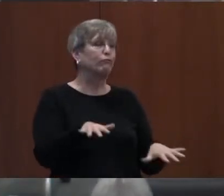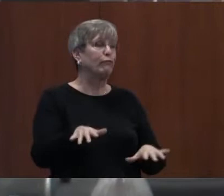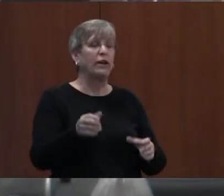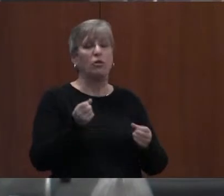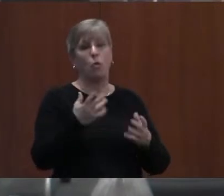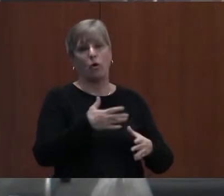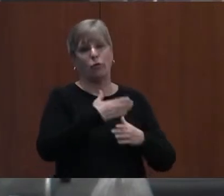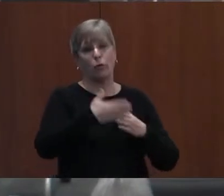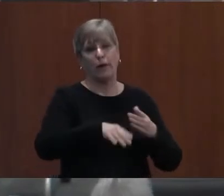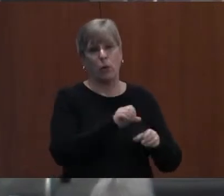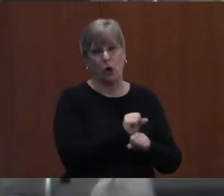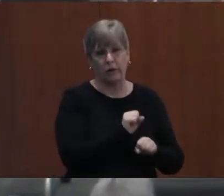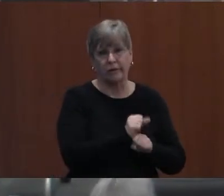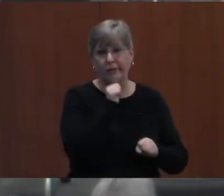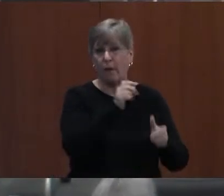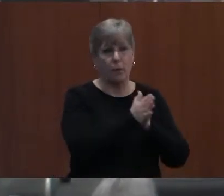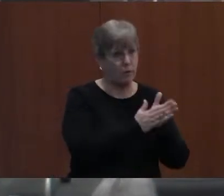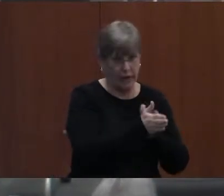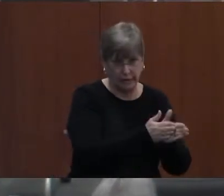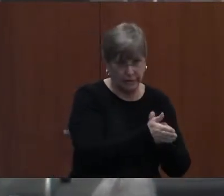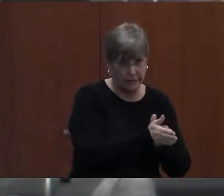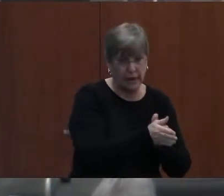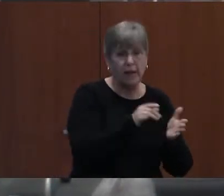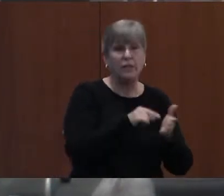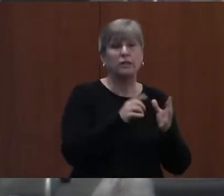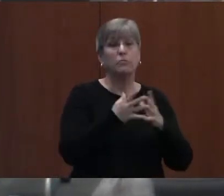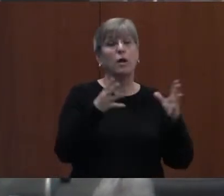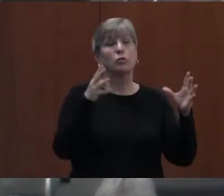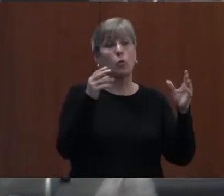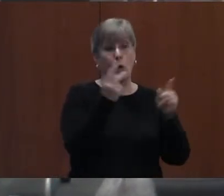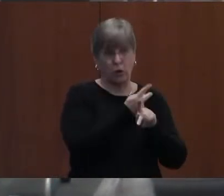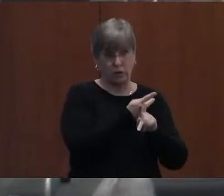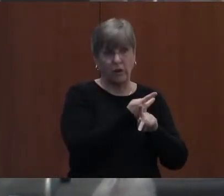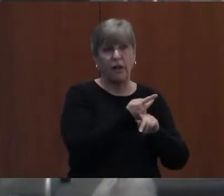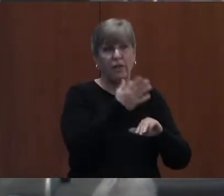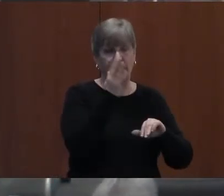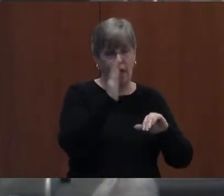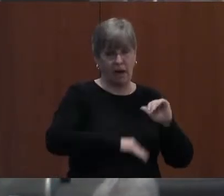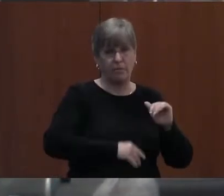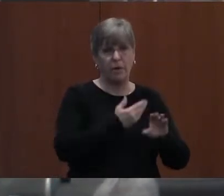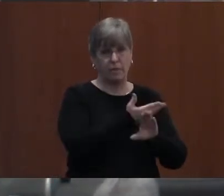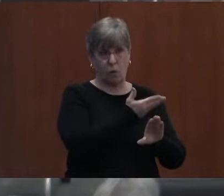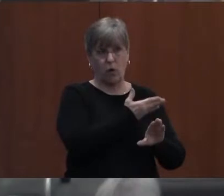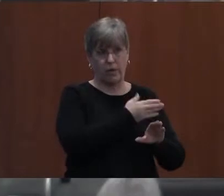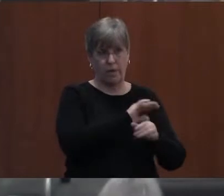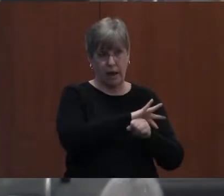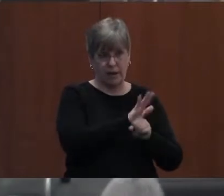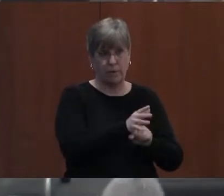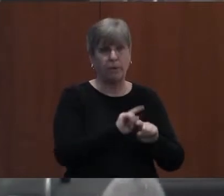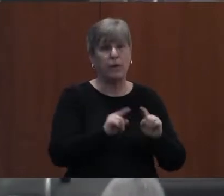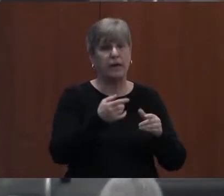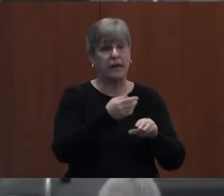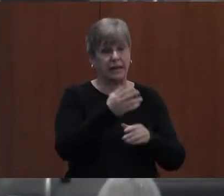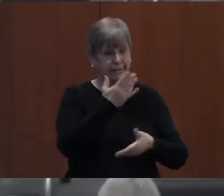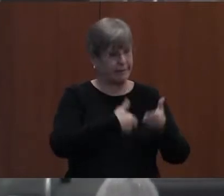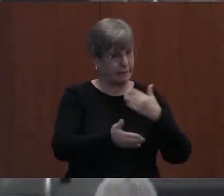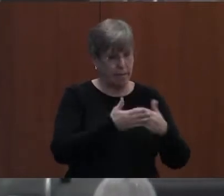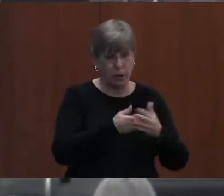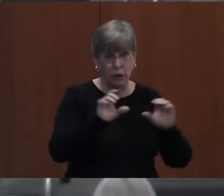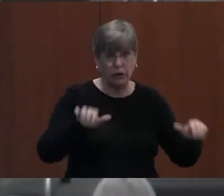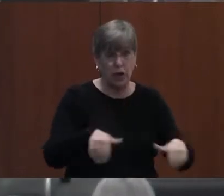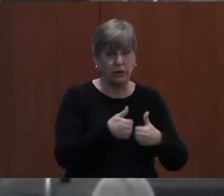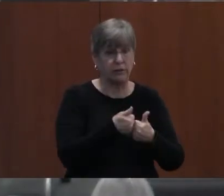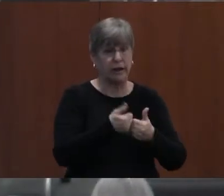work. This is much, much worse than it was pre-pandemic. But despite these challenges, our